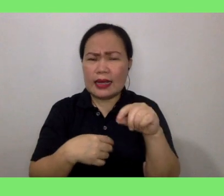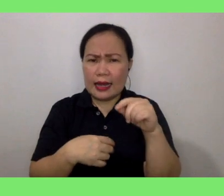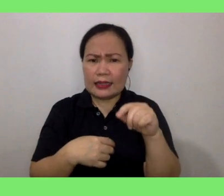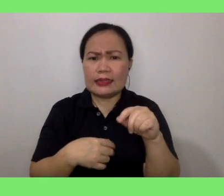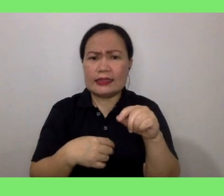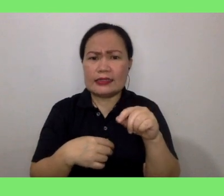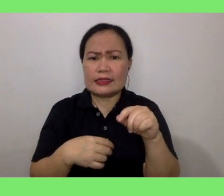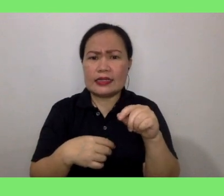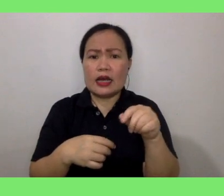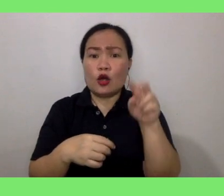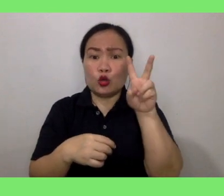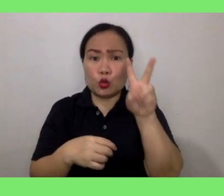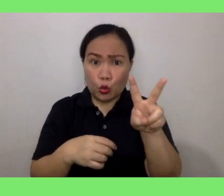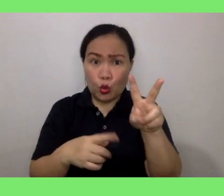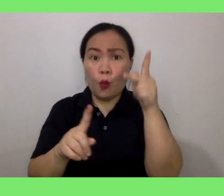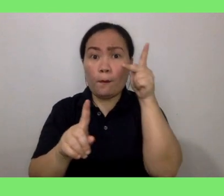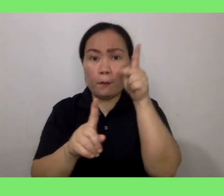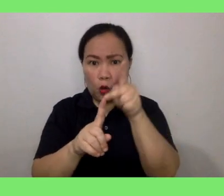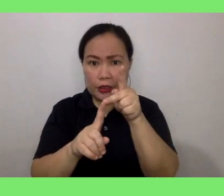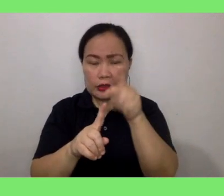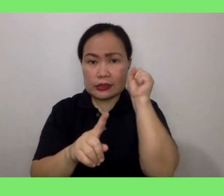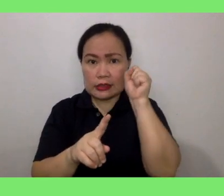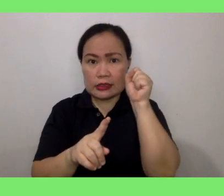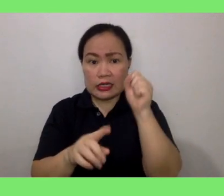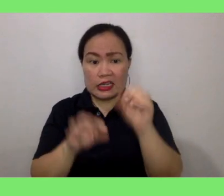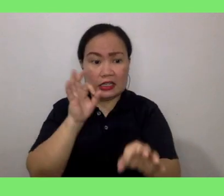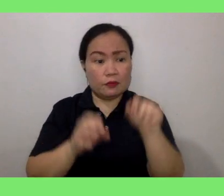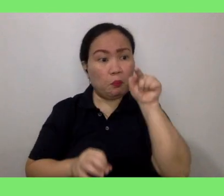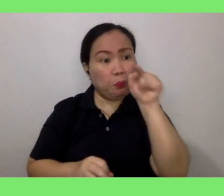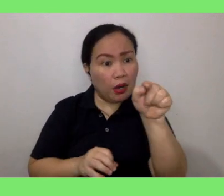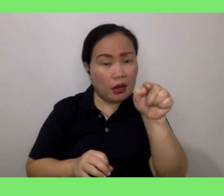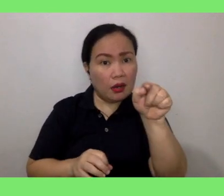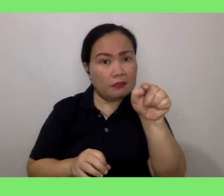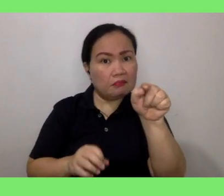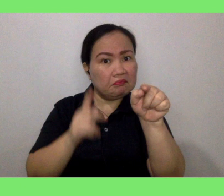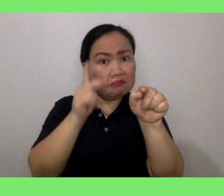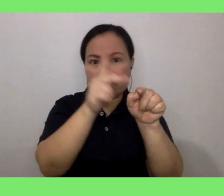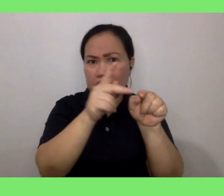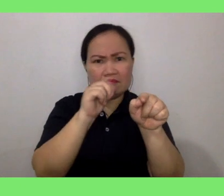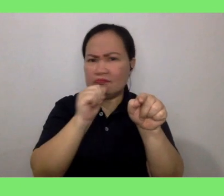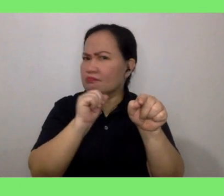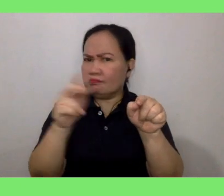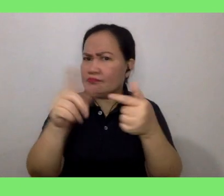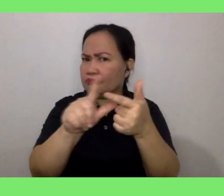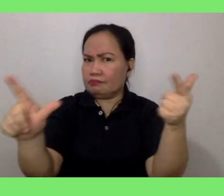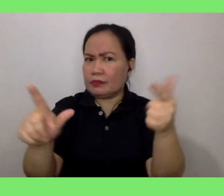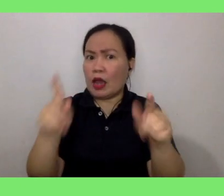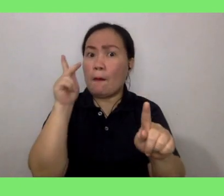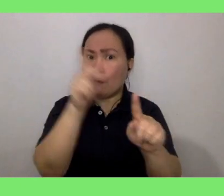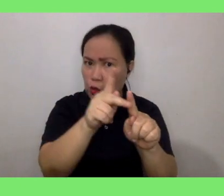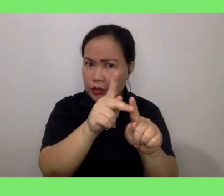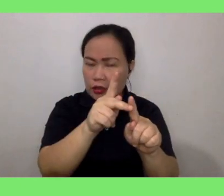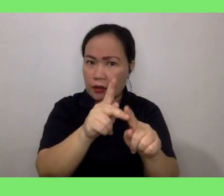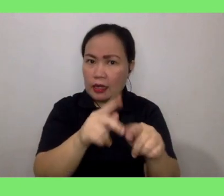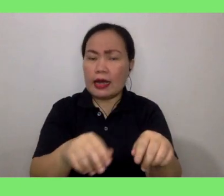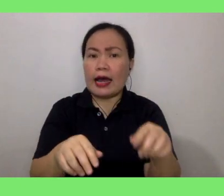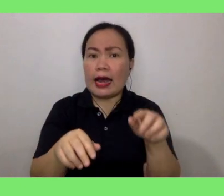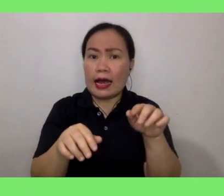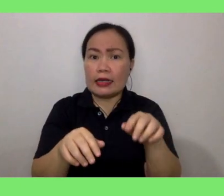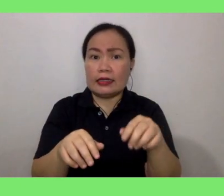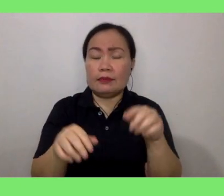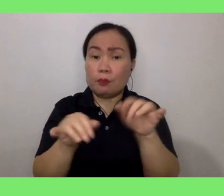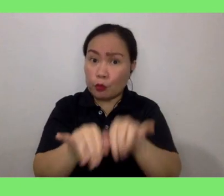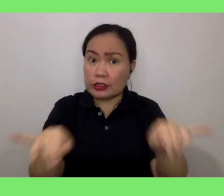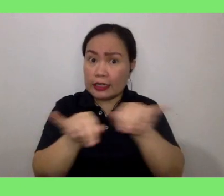points. Okay? So, 2 points determine a line. Kasi pag isa lang yan, hindi tayo magkakaroon ng line doon kasi that is just a